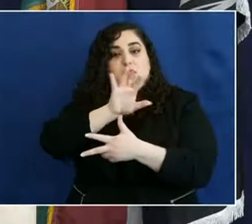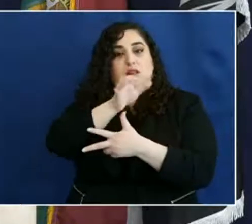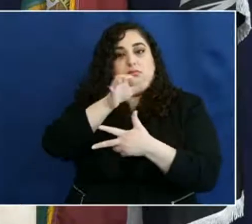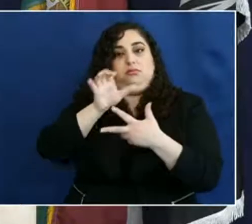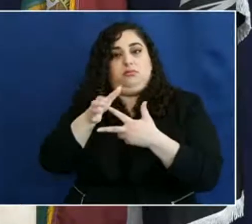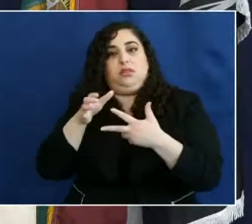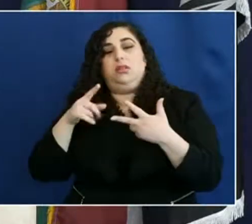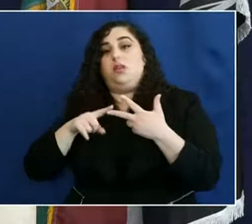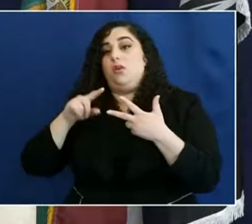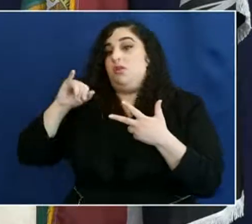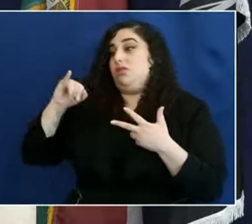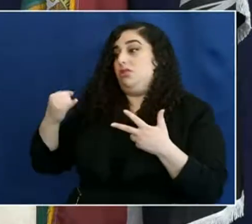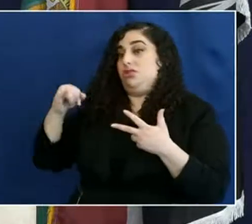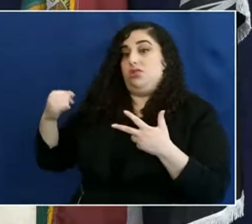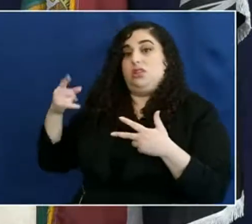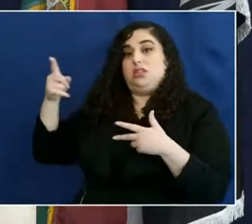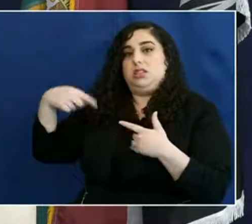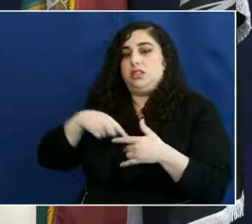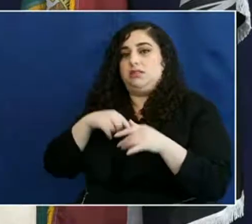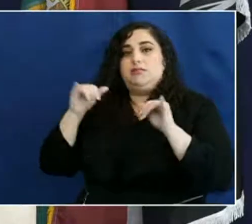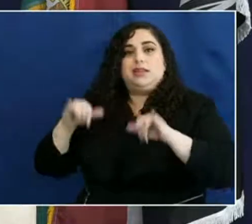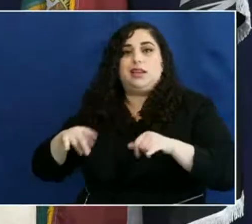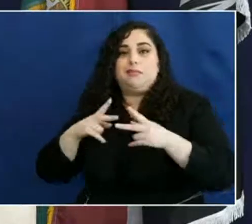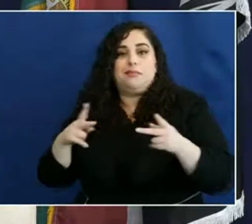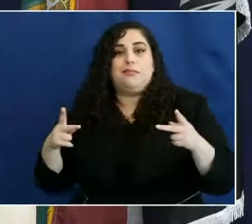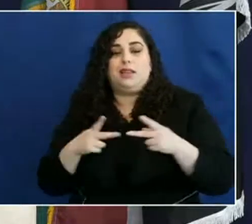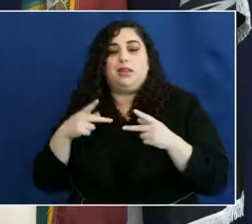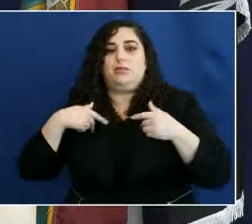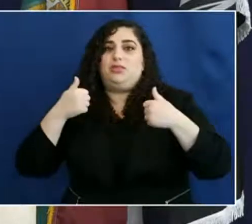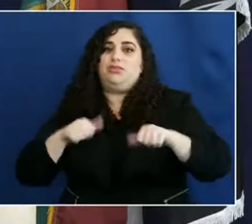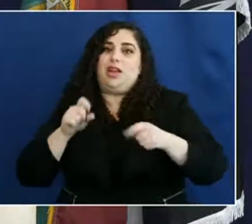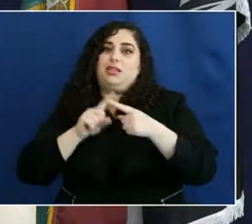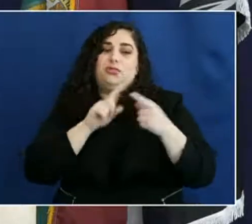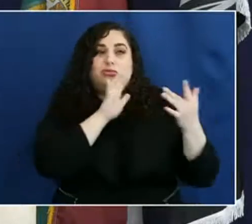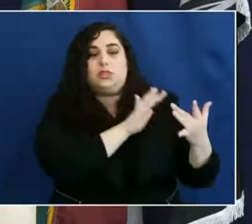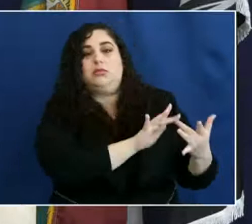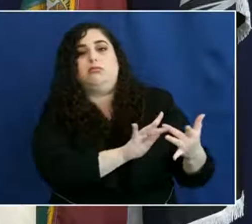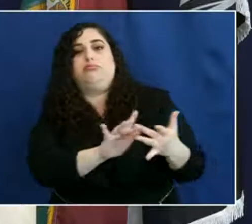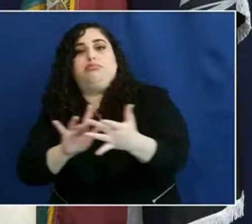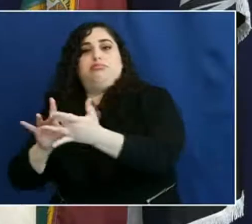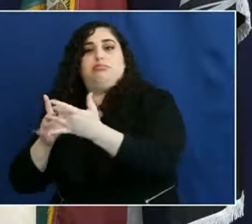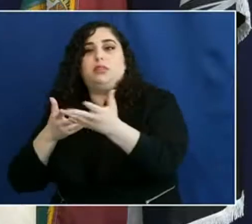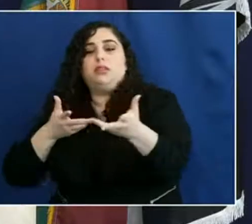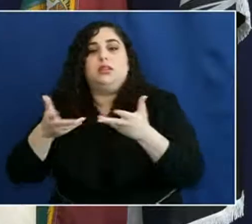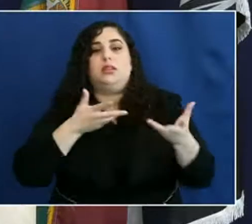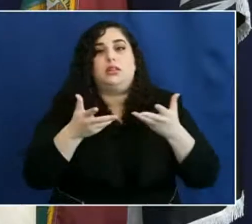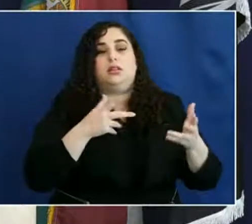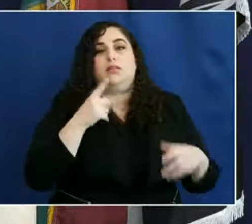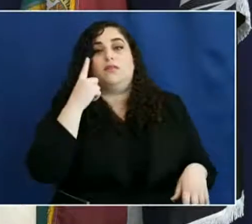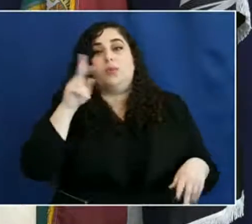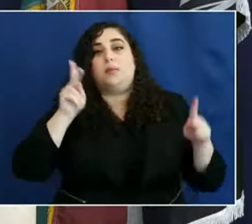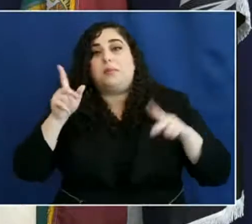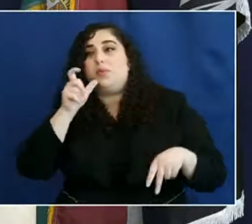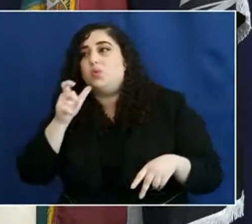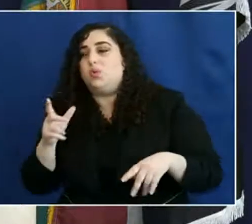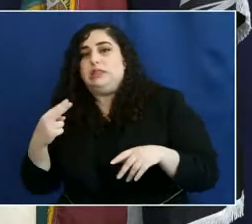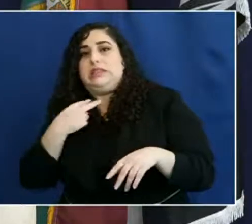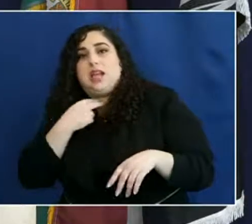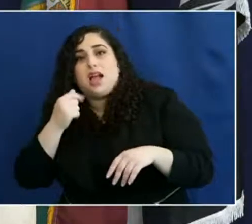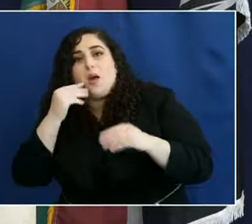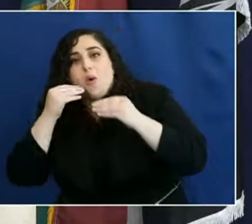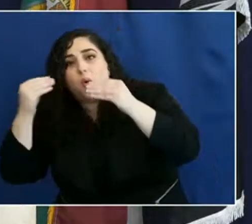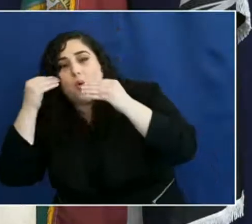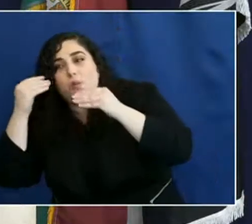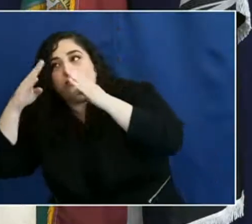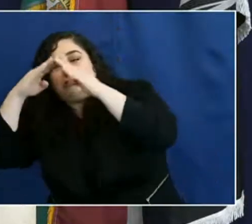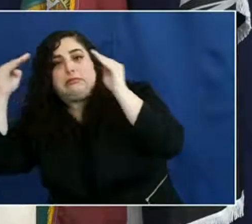obviously prioritize that for those hardest to reach communities, our homebound San Diegans, our unsheltered individuals, our mobile teams, our